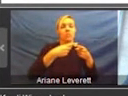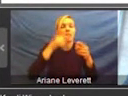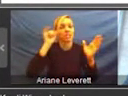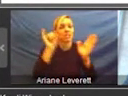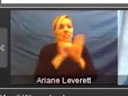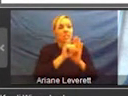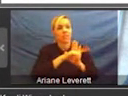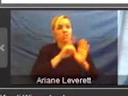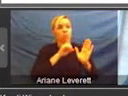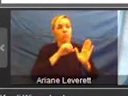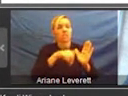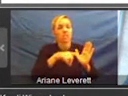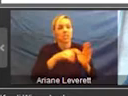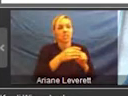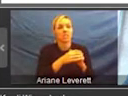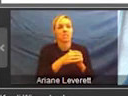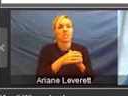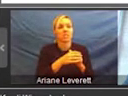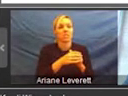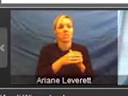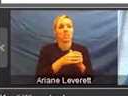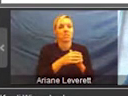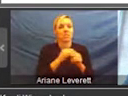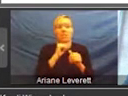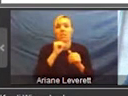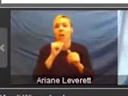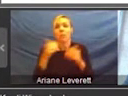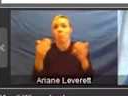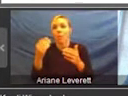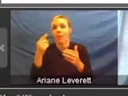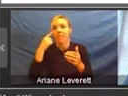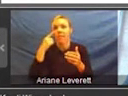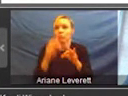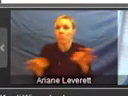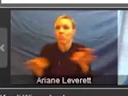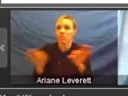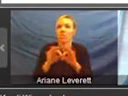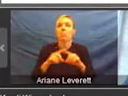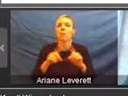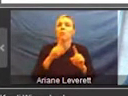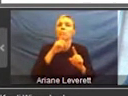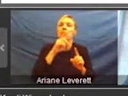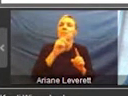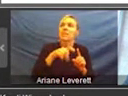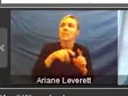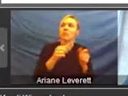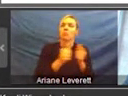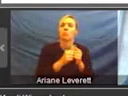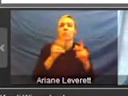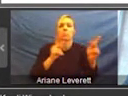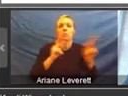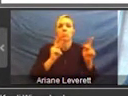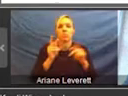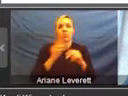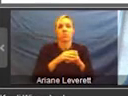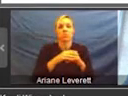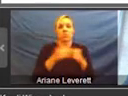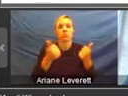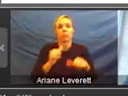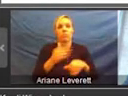is relevant, but what is the real need of people in terms of improving educational